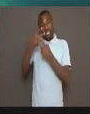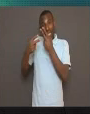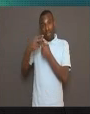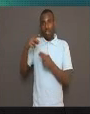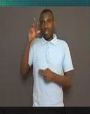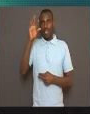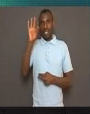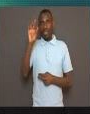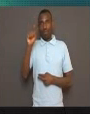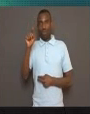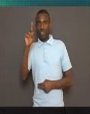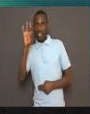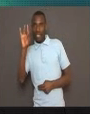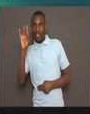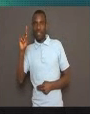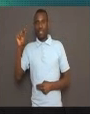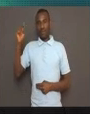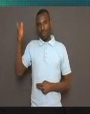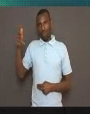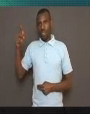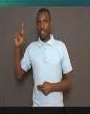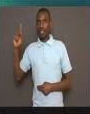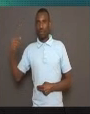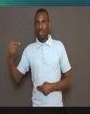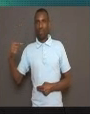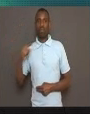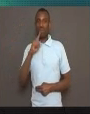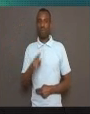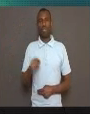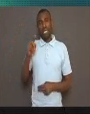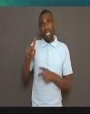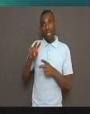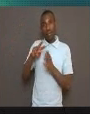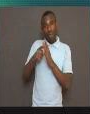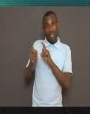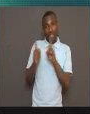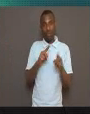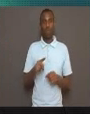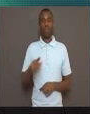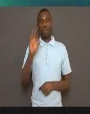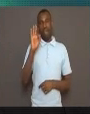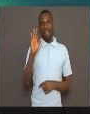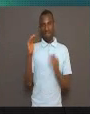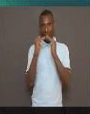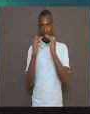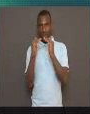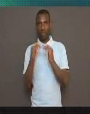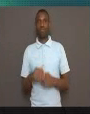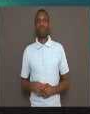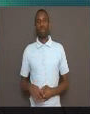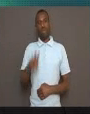9.8 newtons per kilogram. This means that F equals